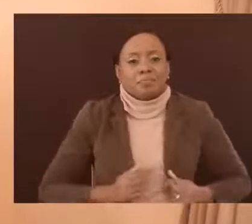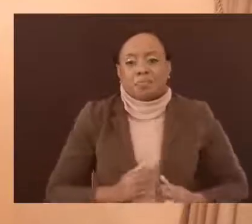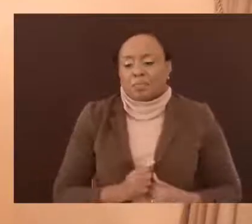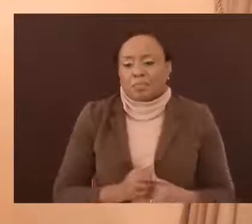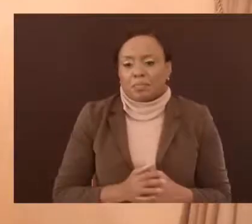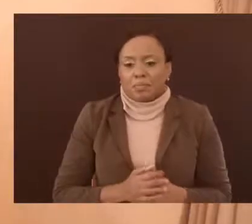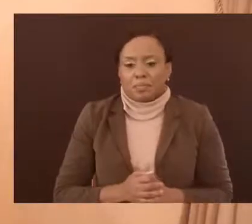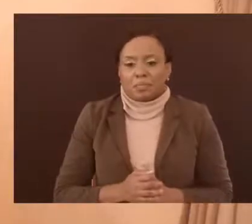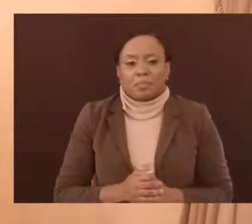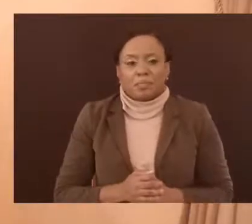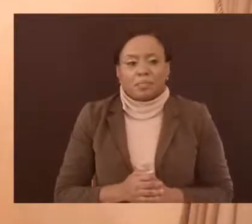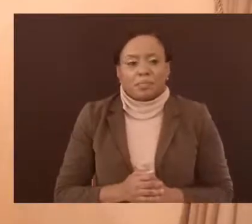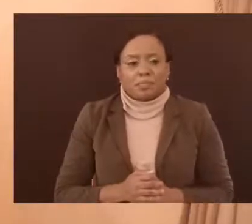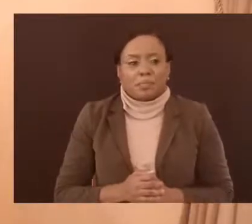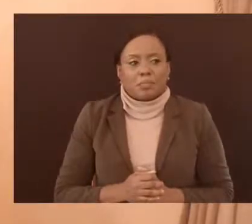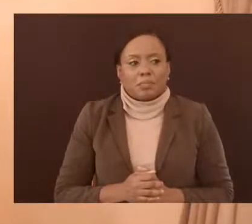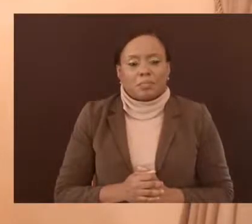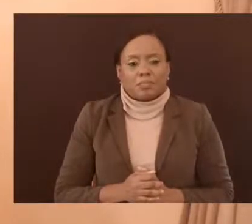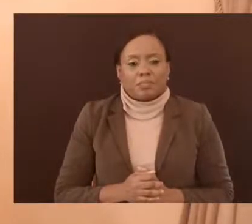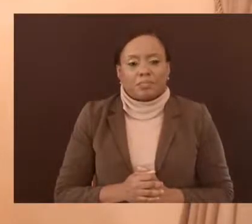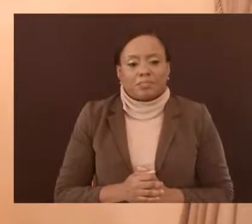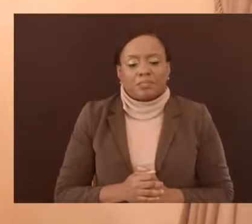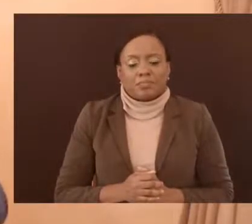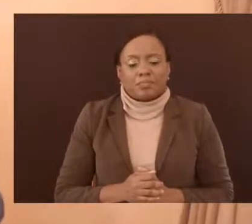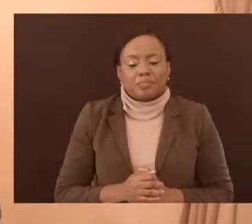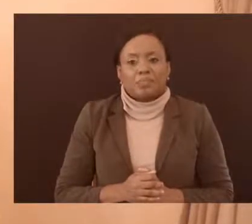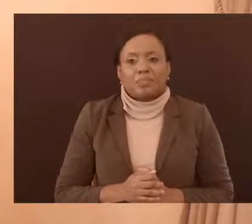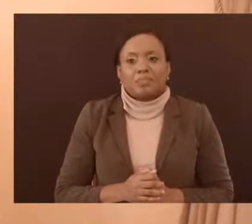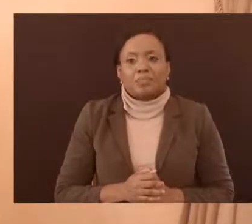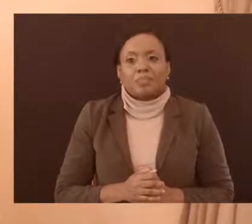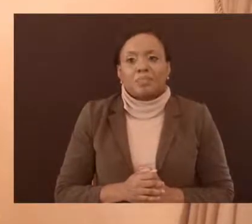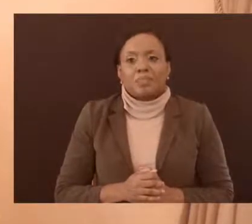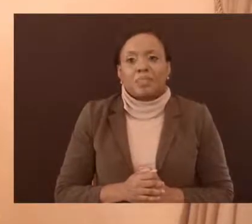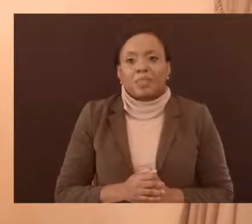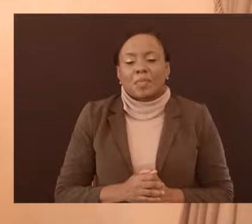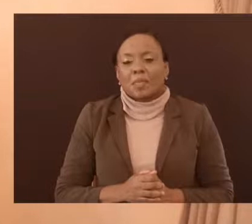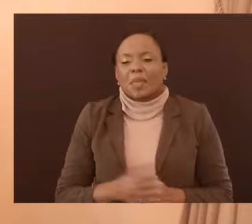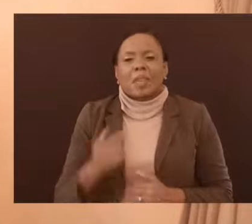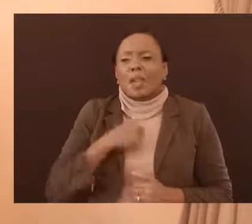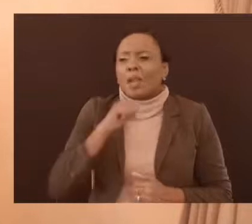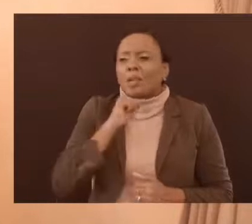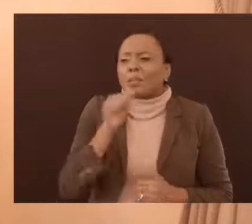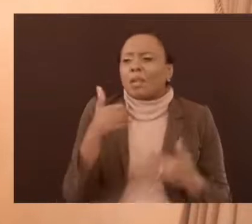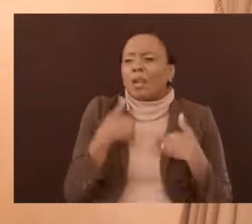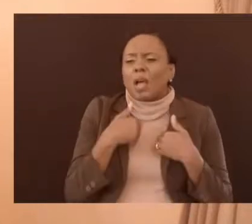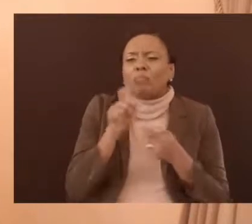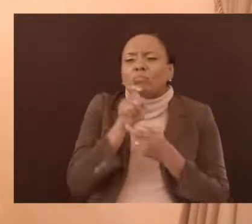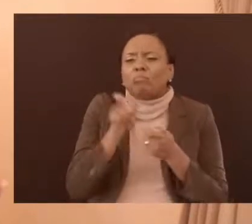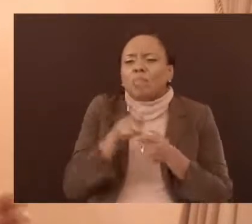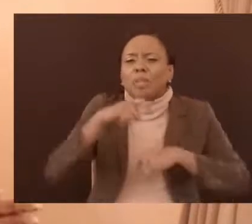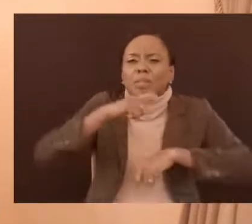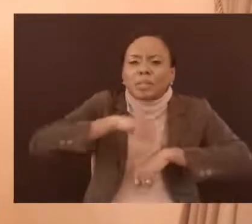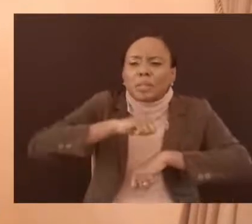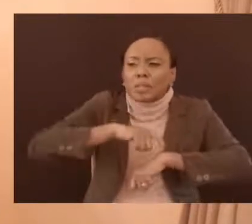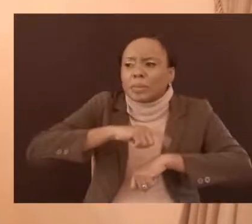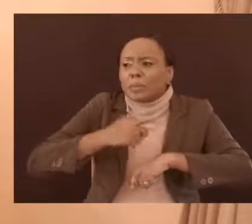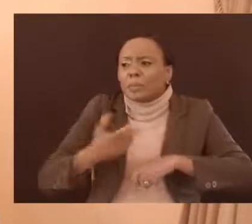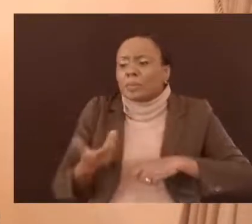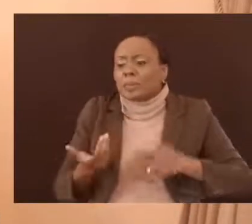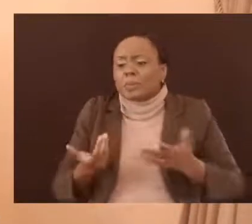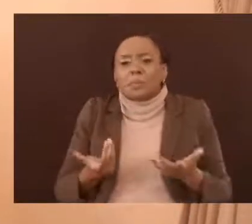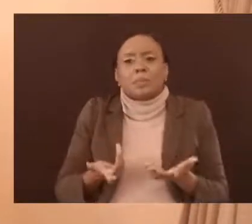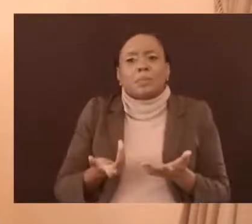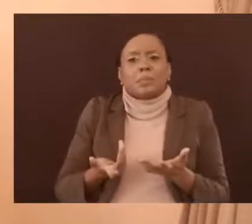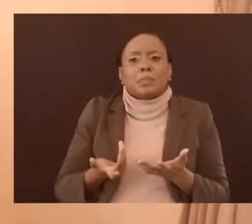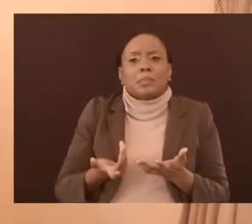It is difficult to say we are going to complete it by X time because there are a number of